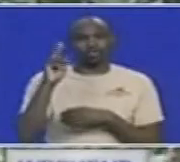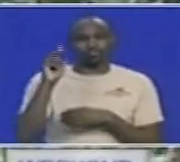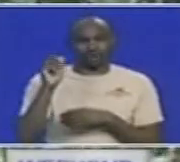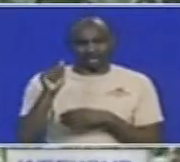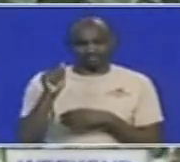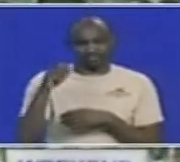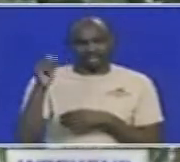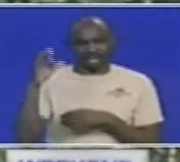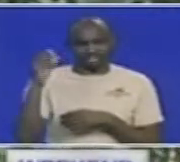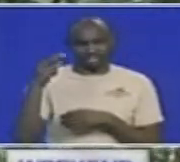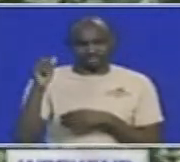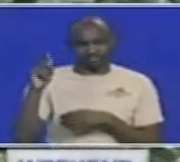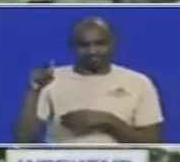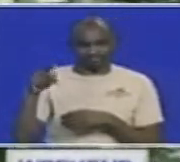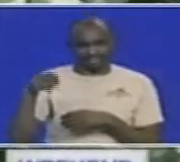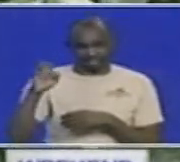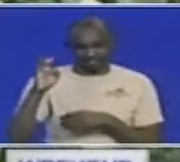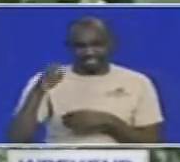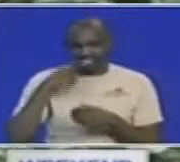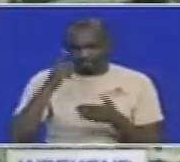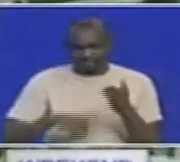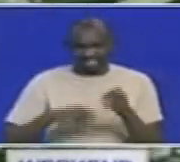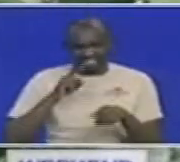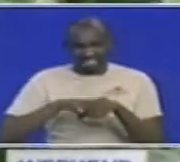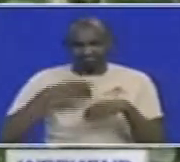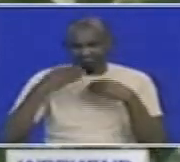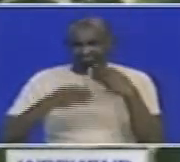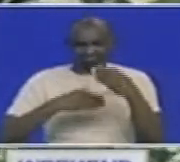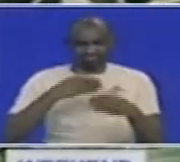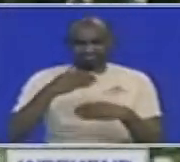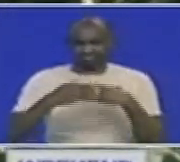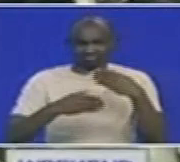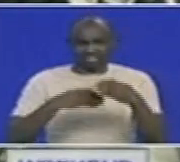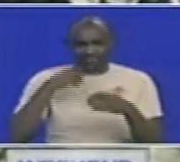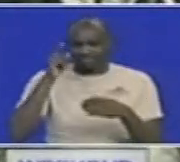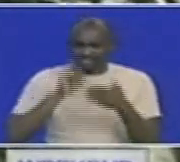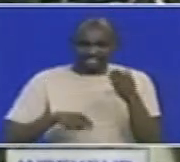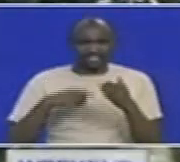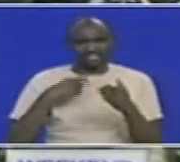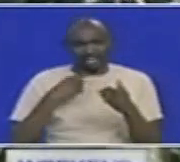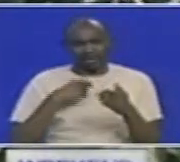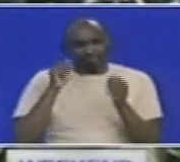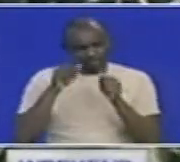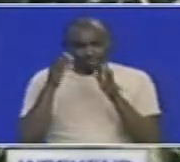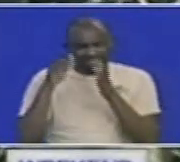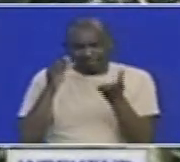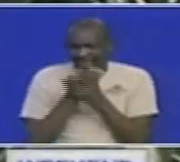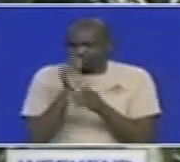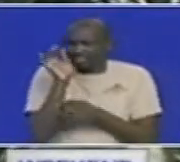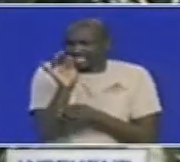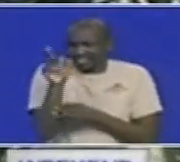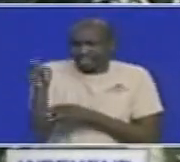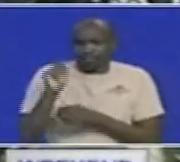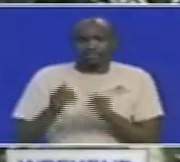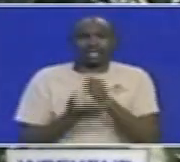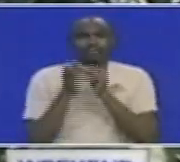days go by, Beverton's hope is that someone somewhere will come to his aid and help him finish with his education so that he